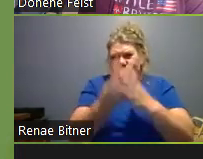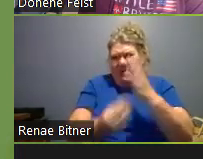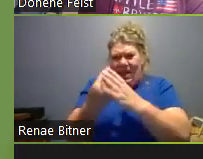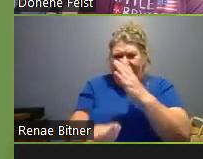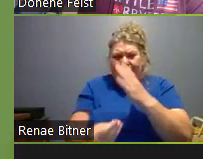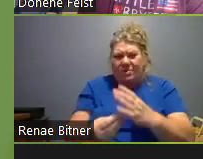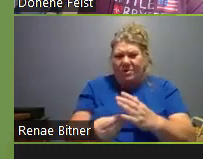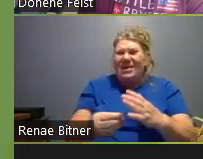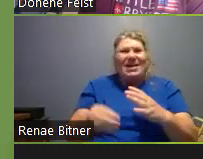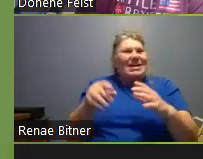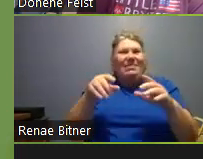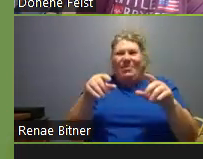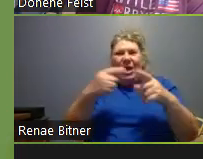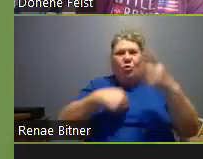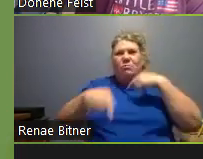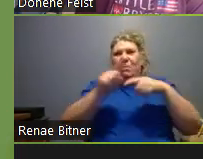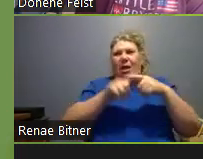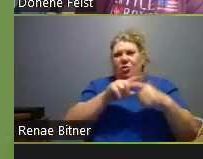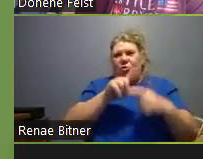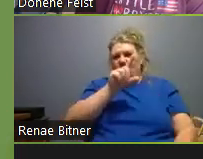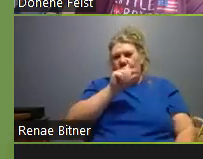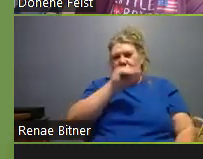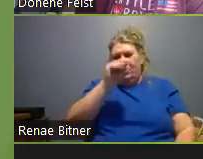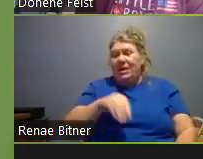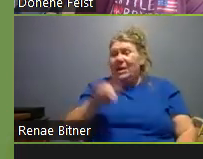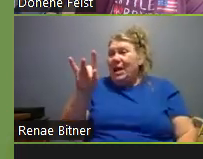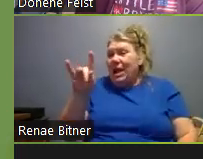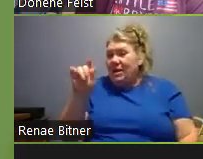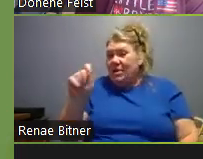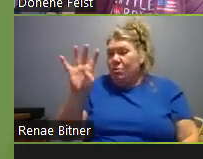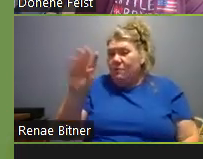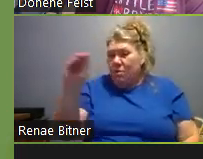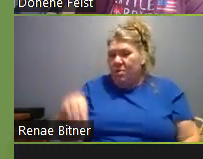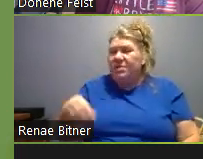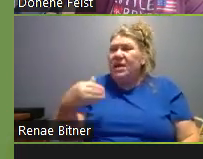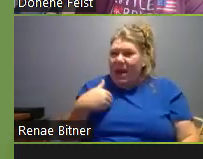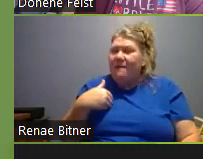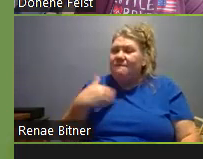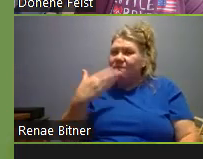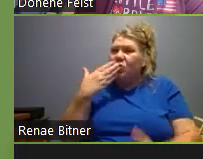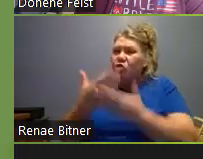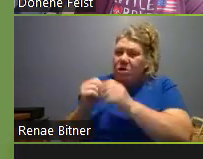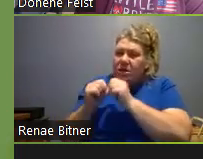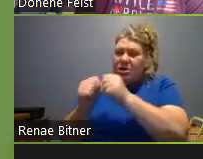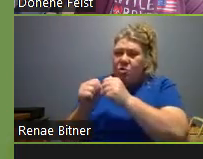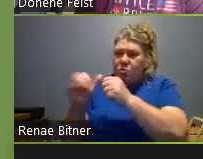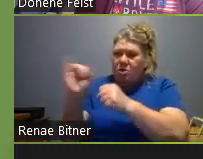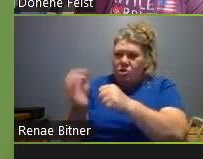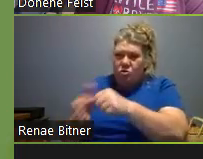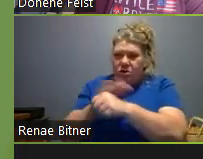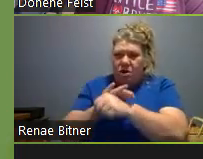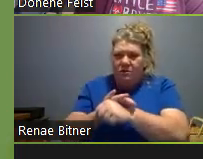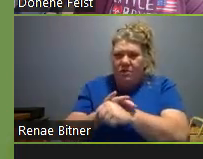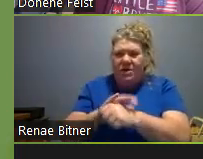in 5. And then there was 18.4% that had adequate and continuous insurance coverage, as